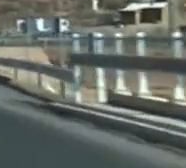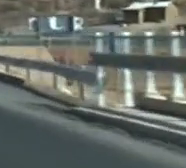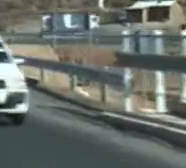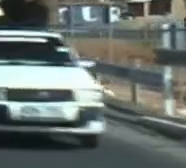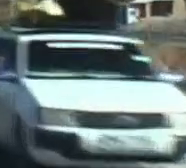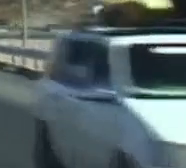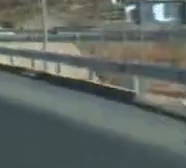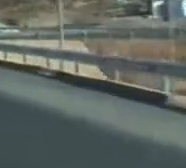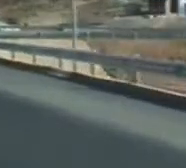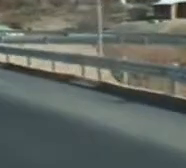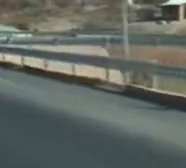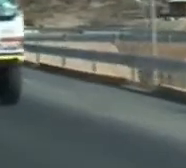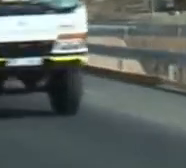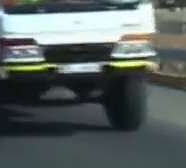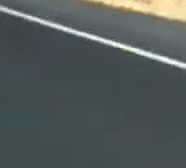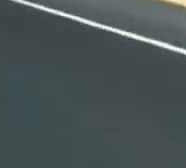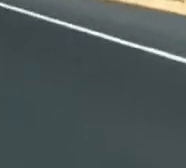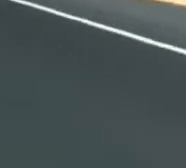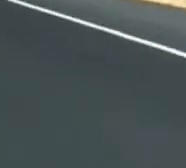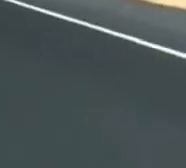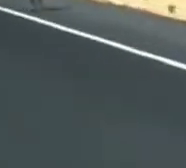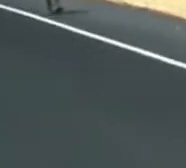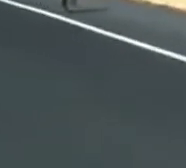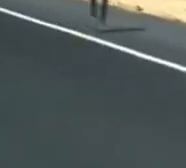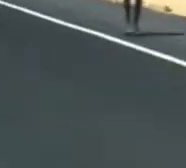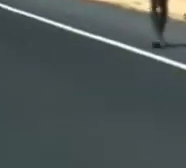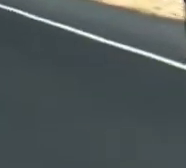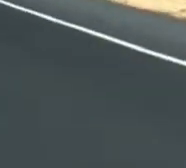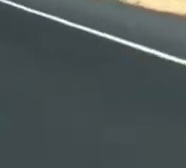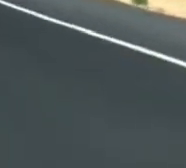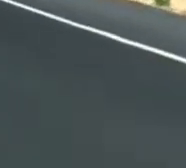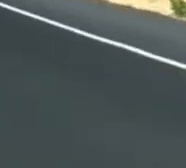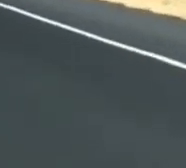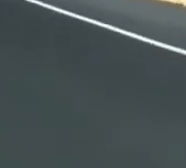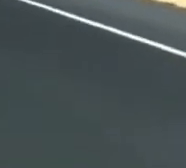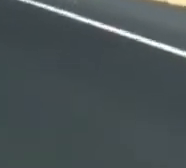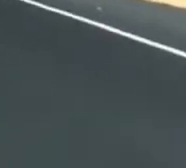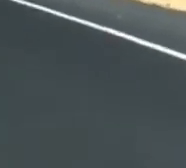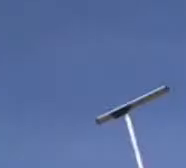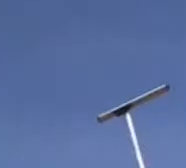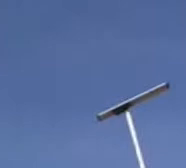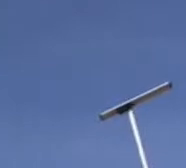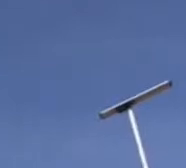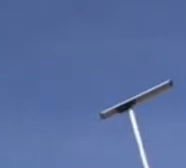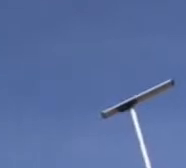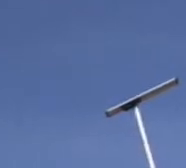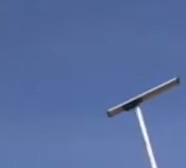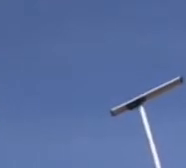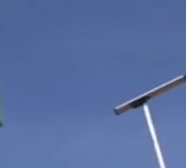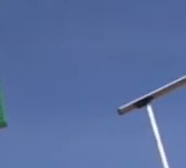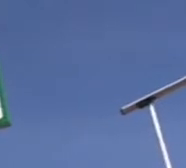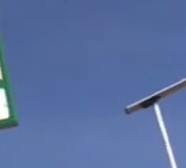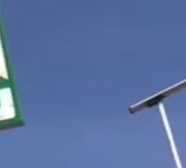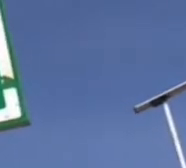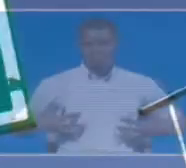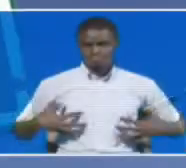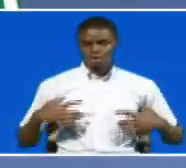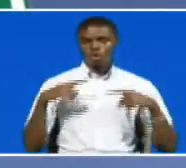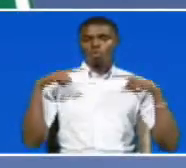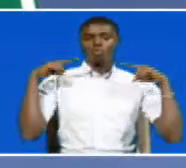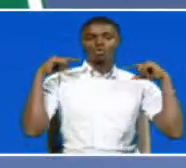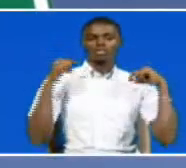In northern Kenya, west of Turkana County, lies Kakuma, where more than 250,000 refugees are